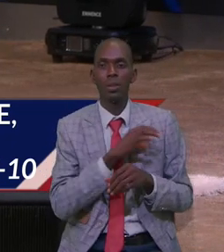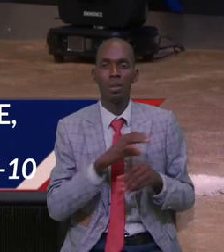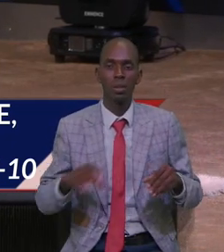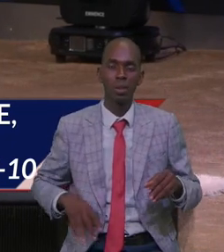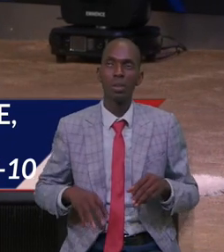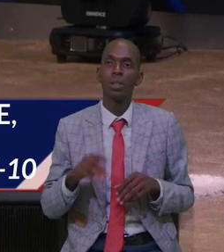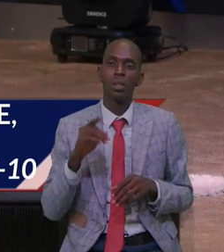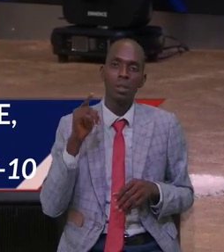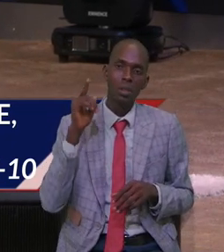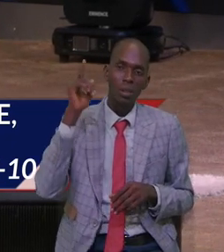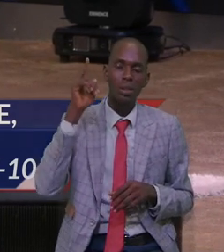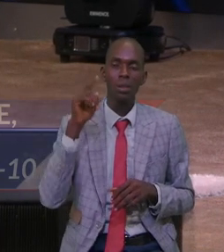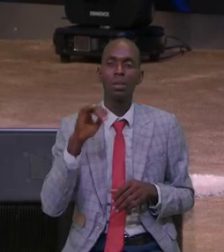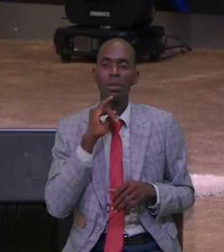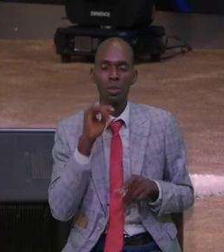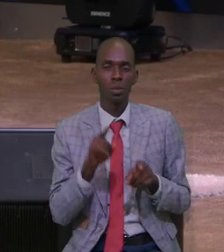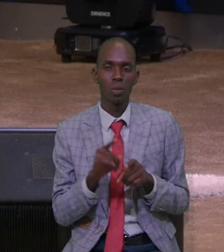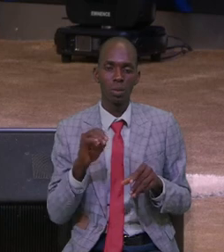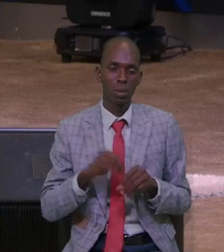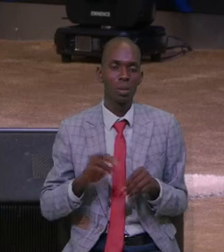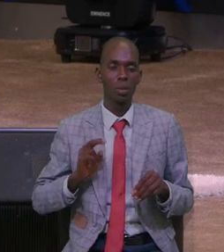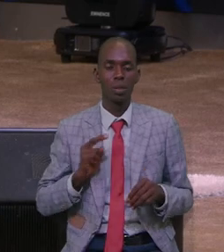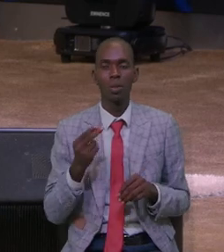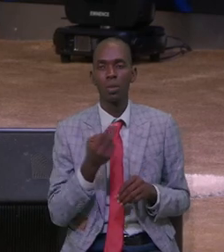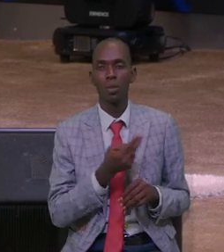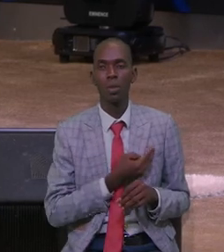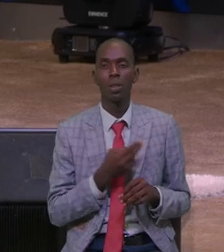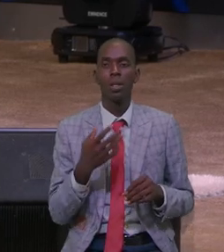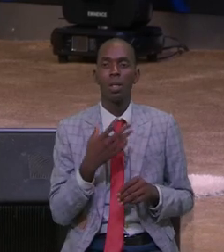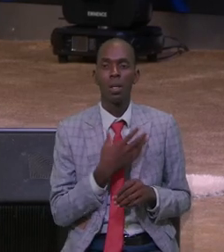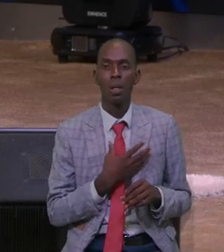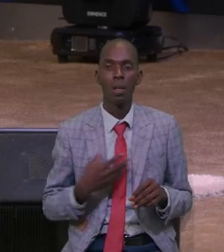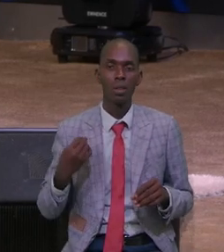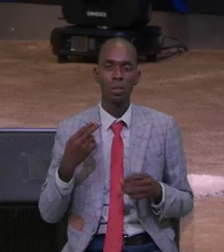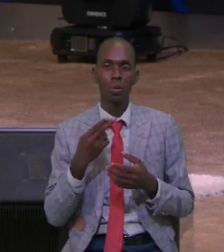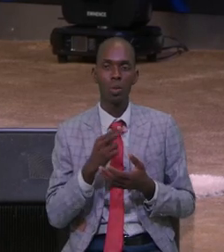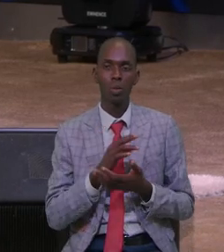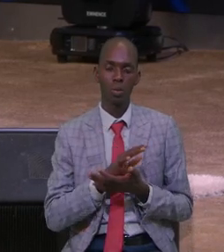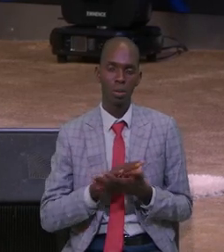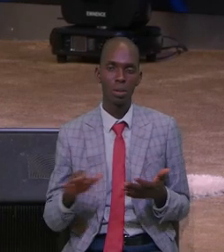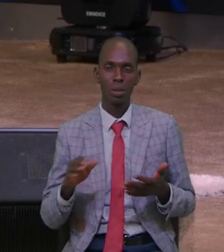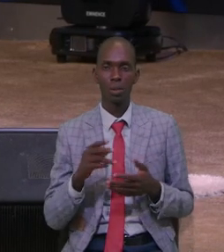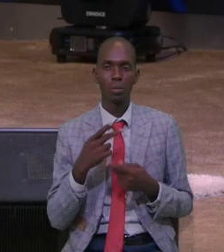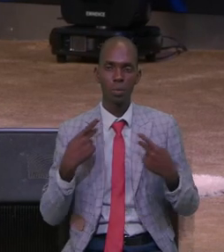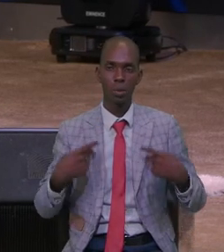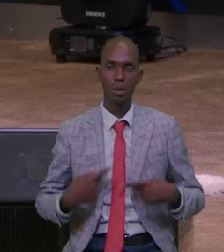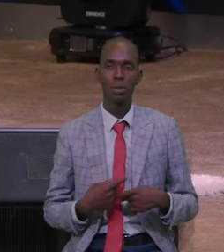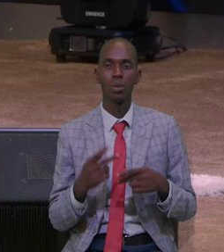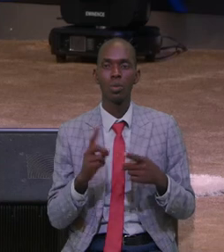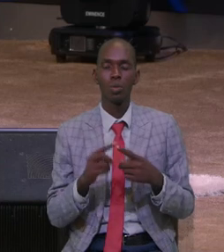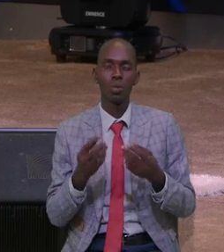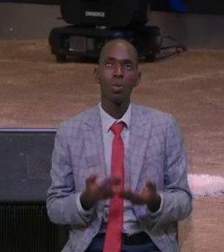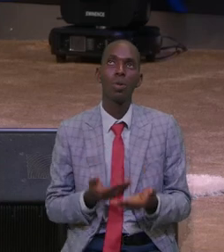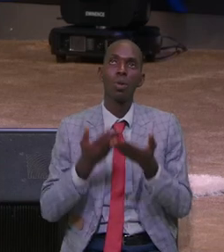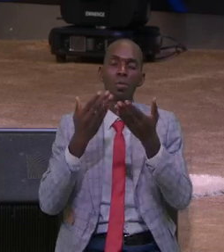lively stones, have built up a spiritual house and holy priesthood to offer up